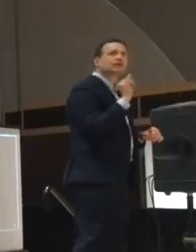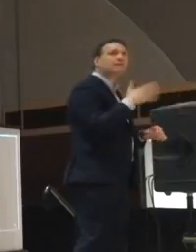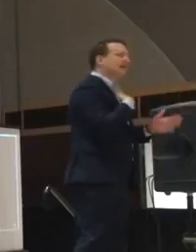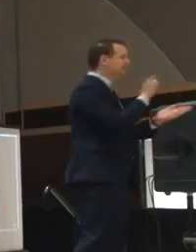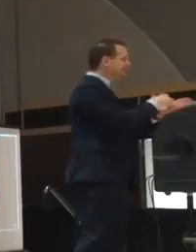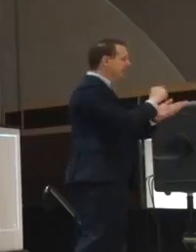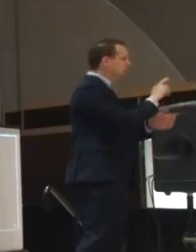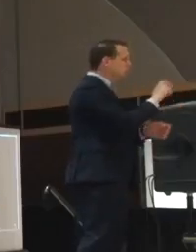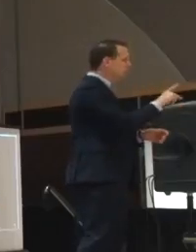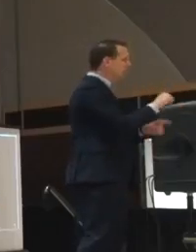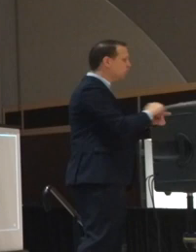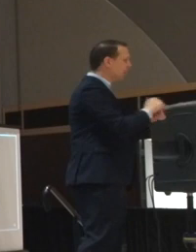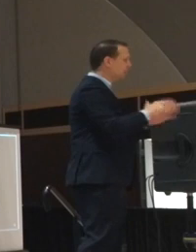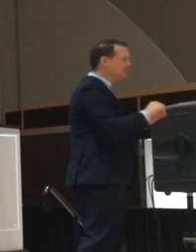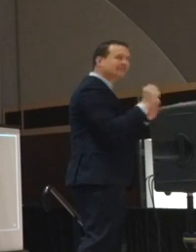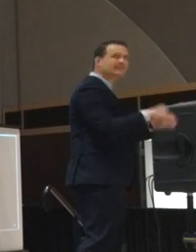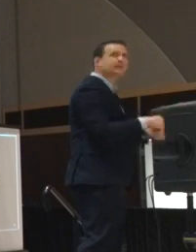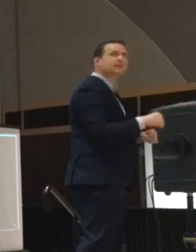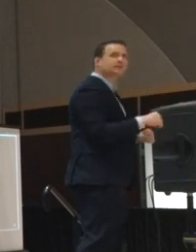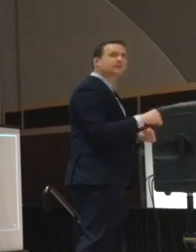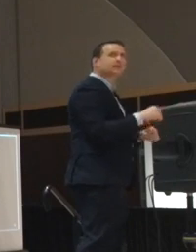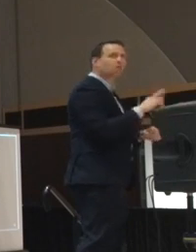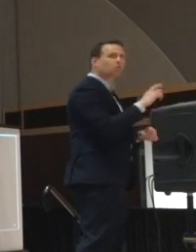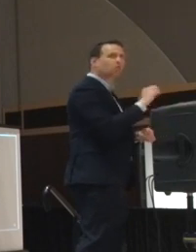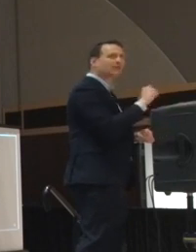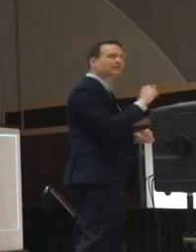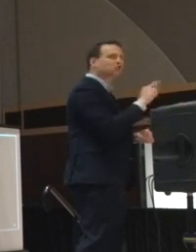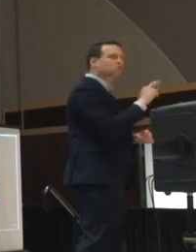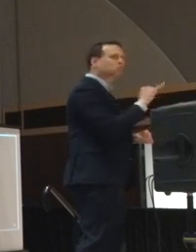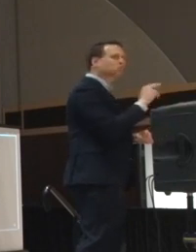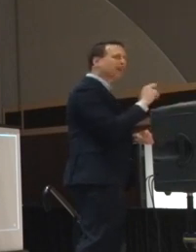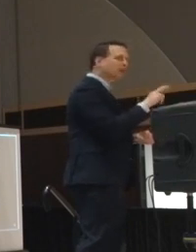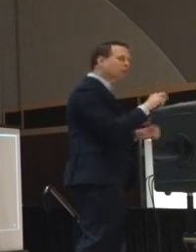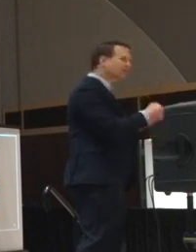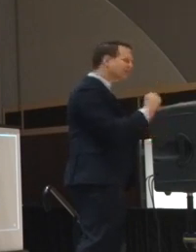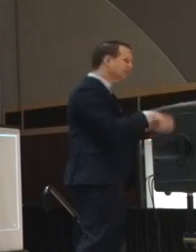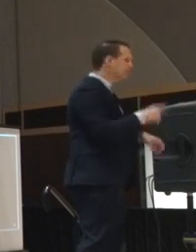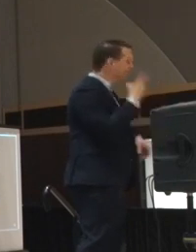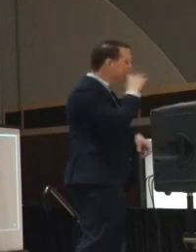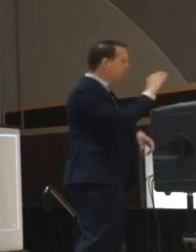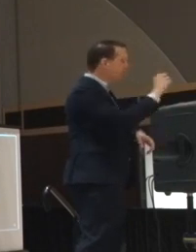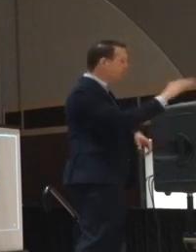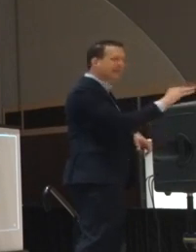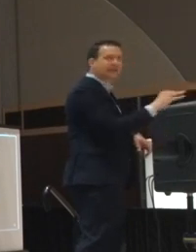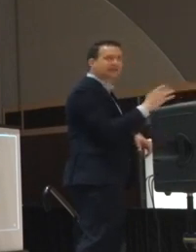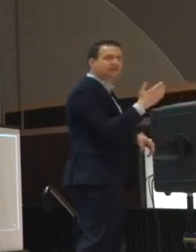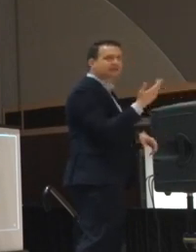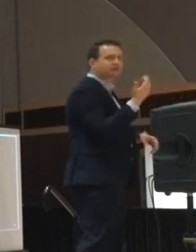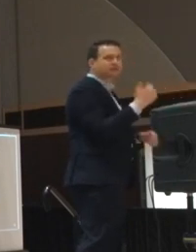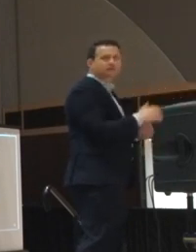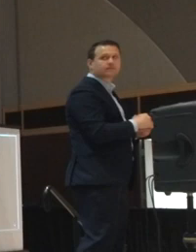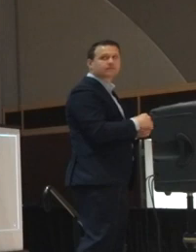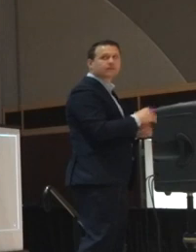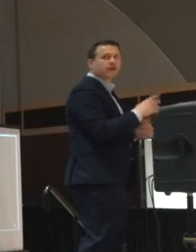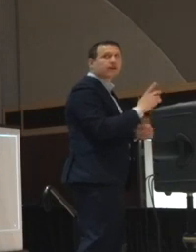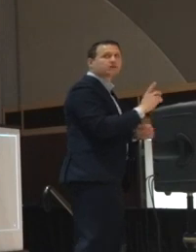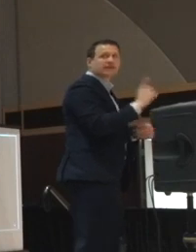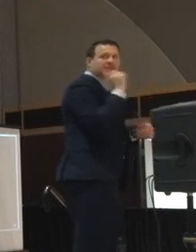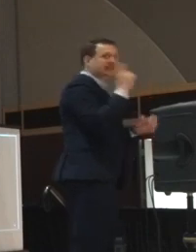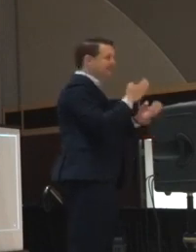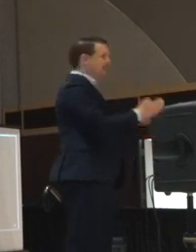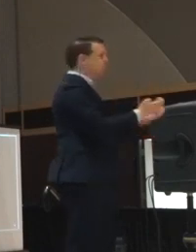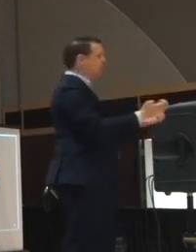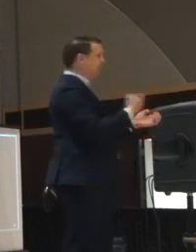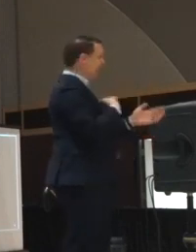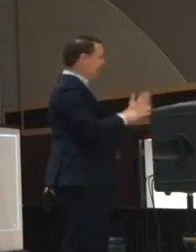system. You go have a steak. We had beef. There's a good chance that was handled in my equipment. And this is a piece of